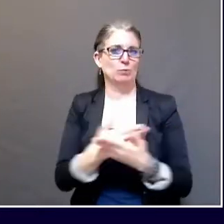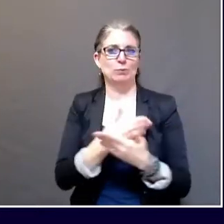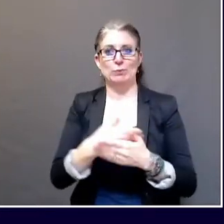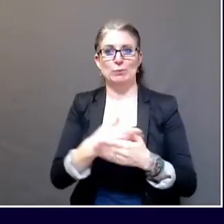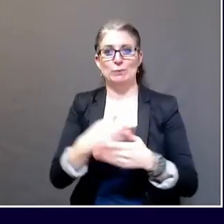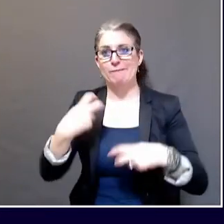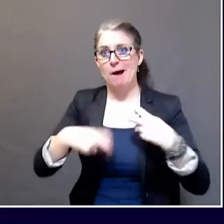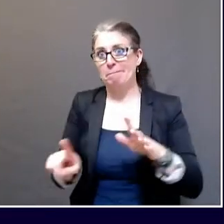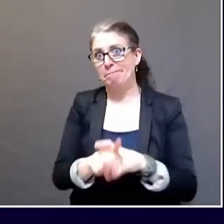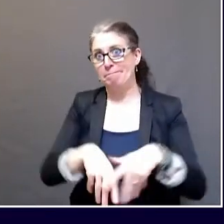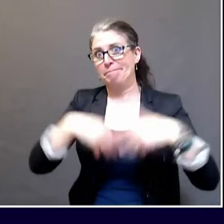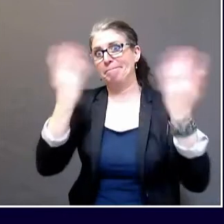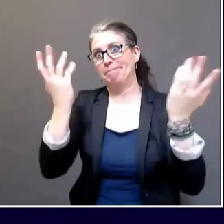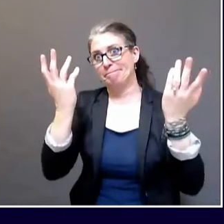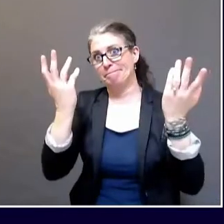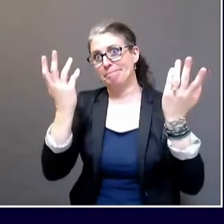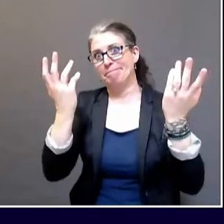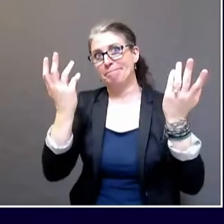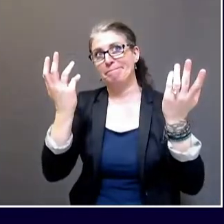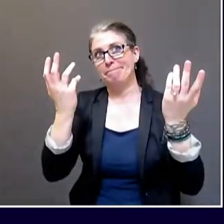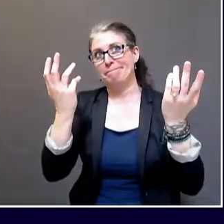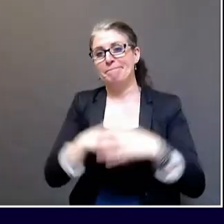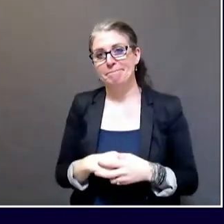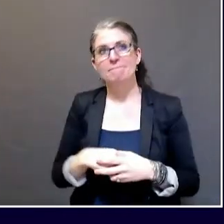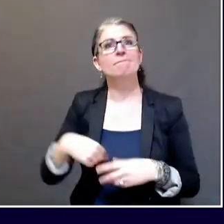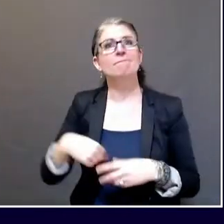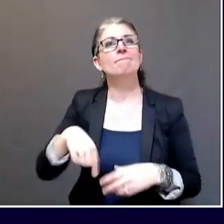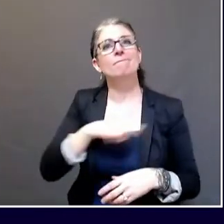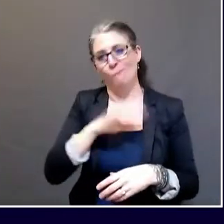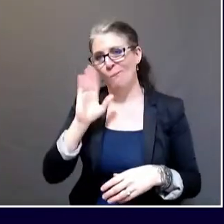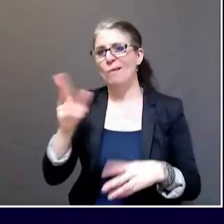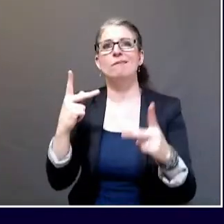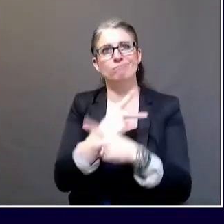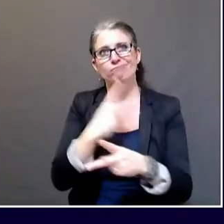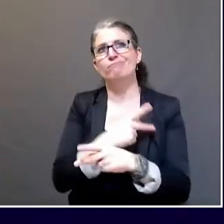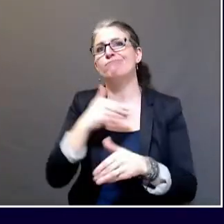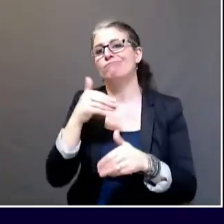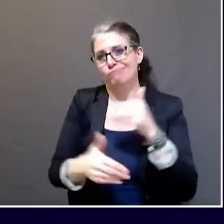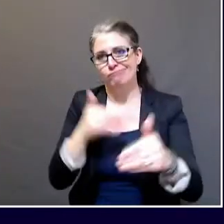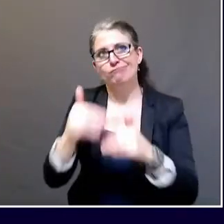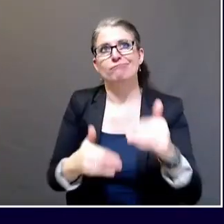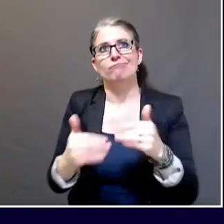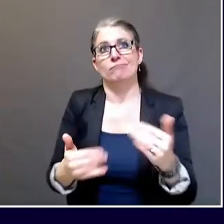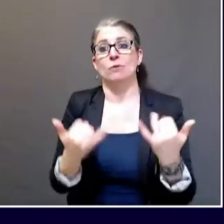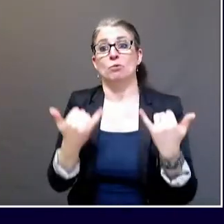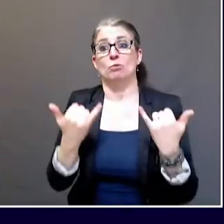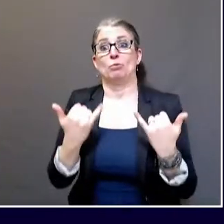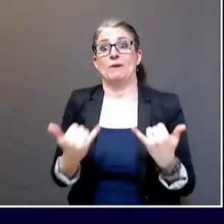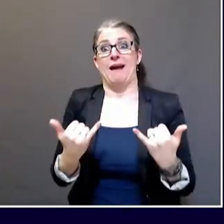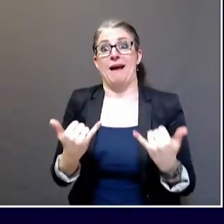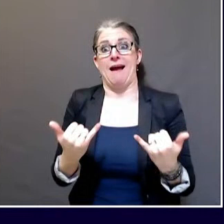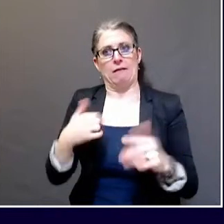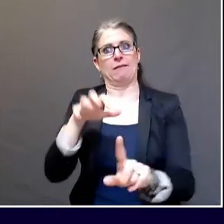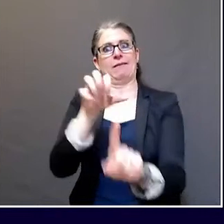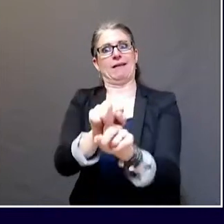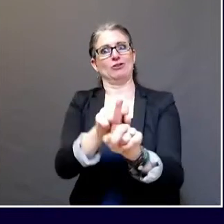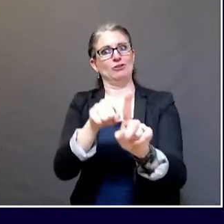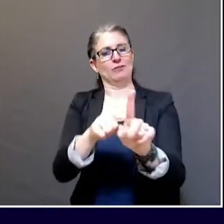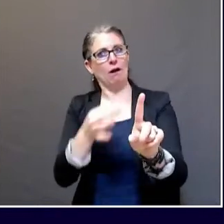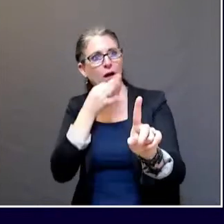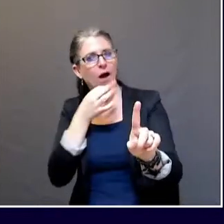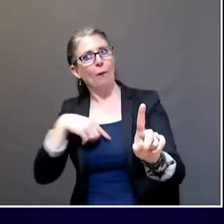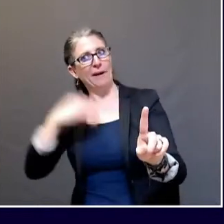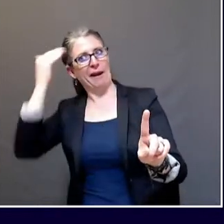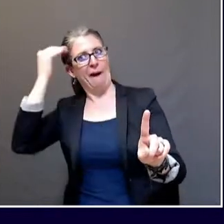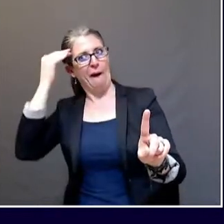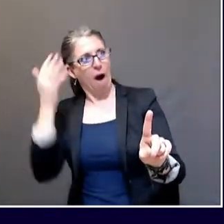that the system has these safeguards in place so that if they happen, we know about them immediately. So with that,